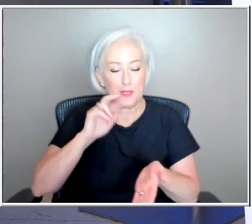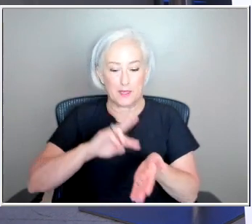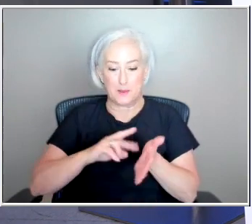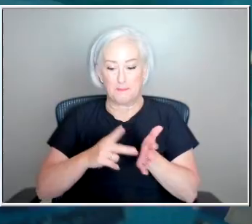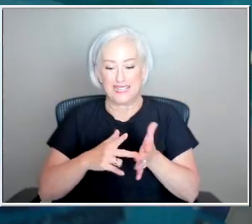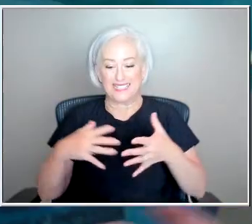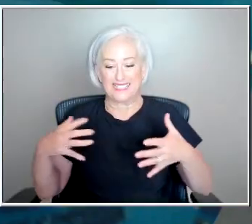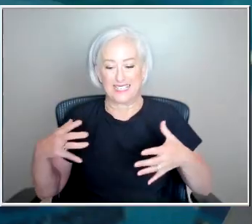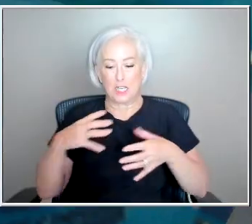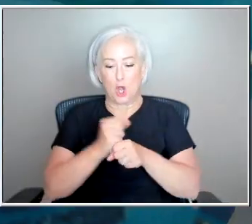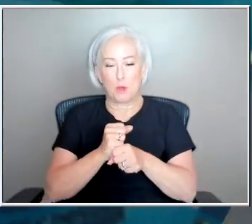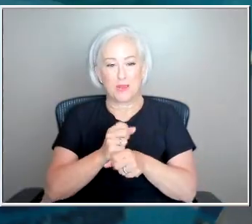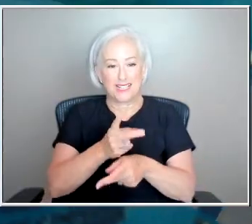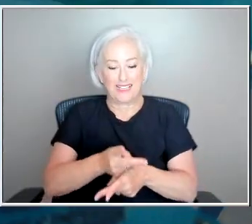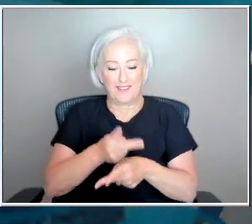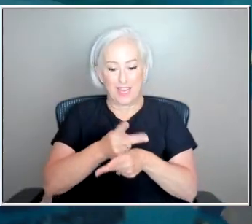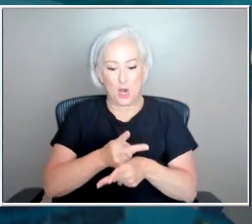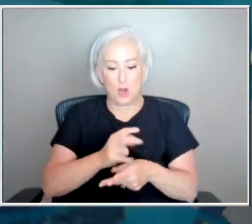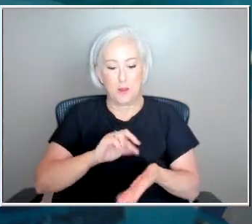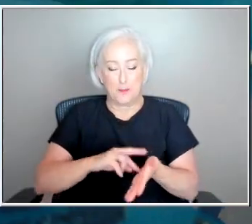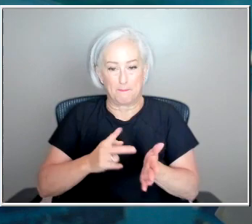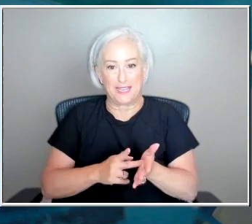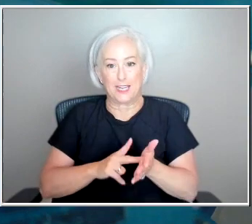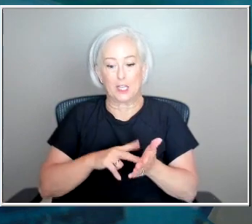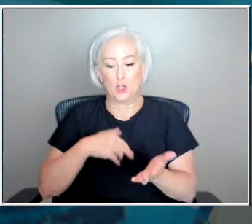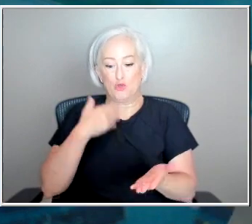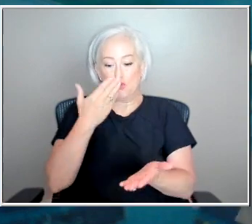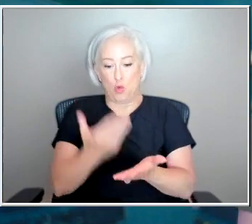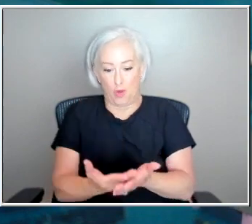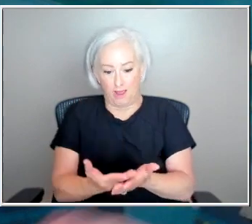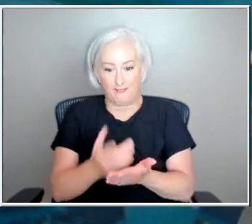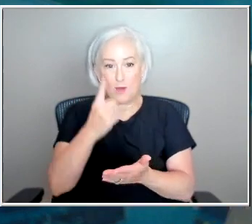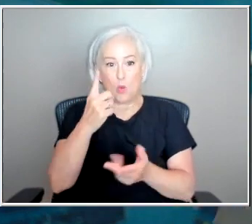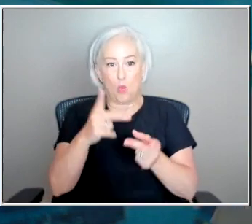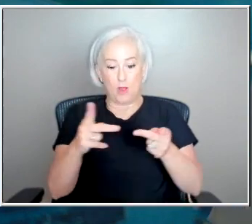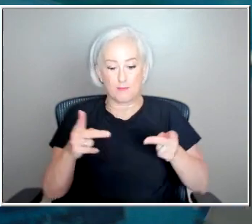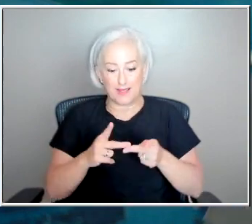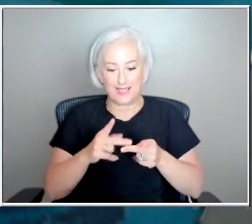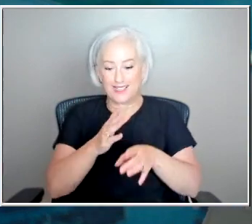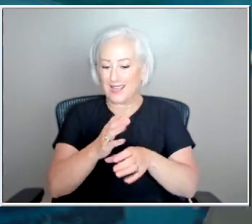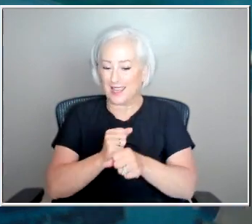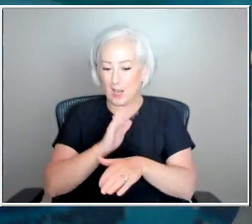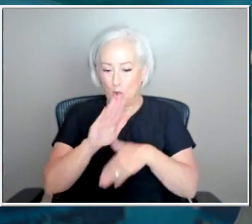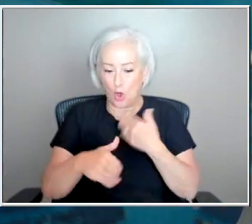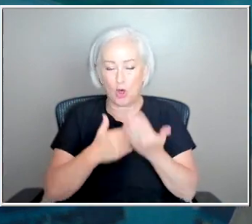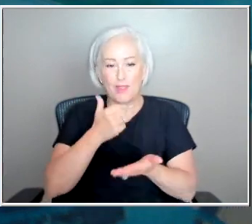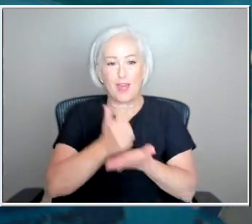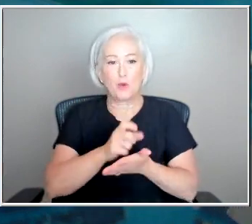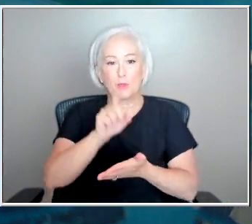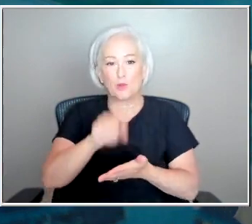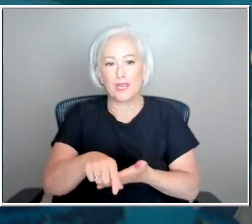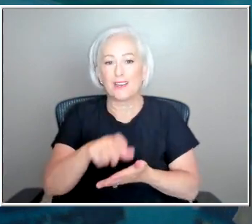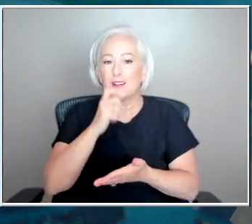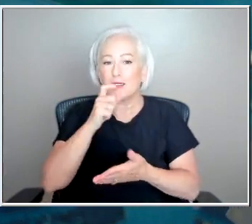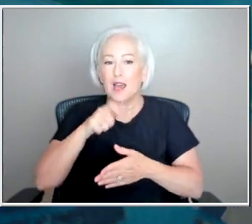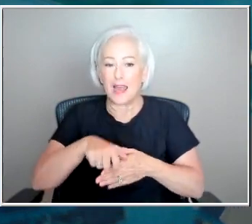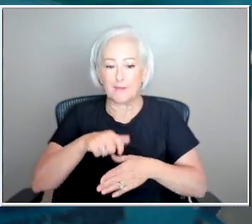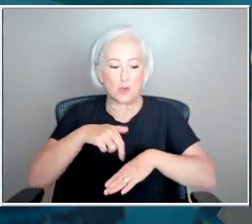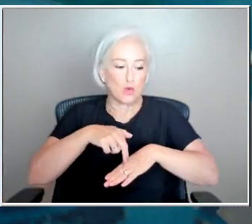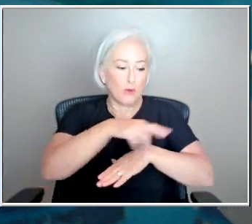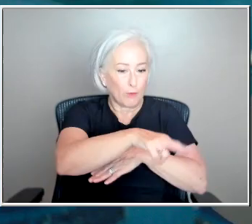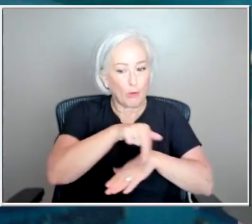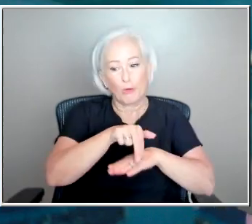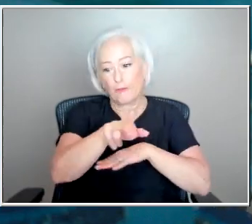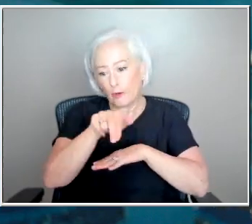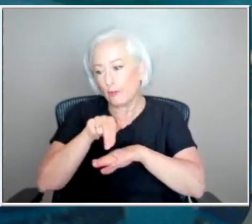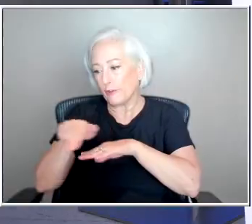in and you're getting everything you need in one spot instead of just, you know, being referred out to different places, going to all these different appointments. We're able to do it all in one